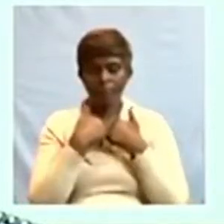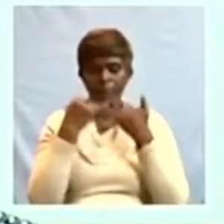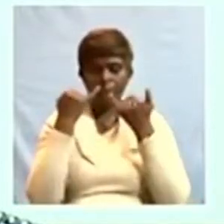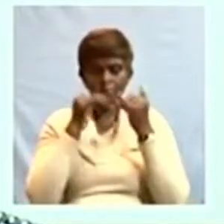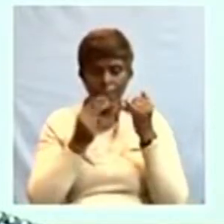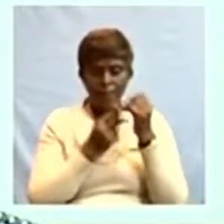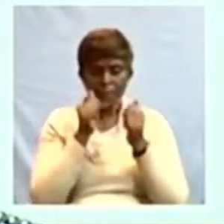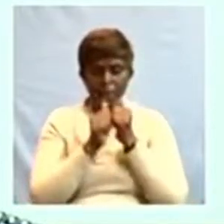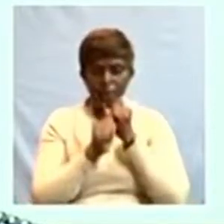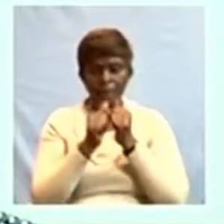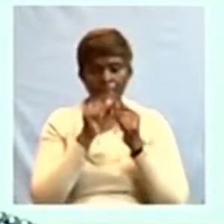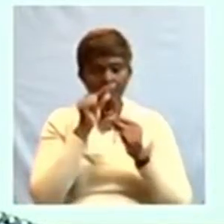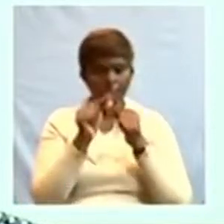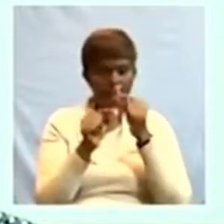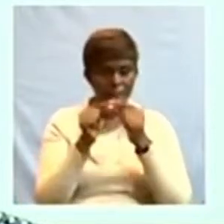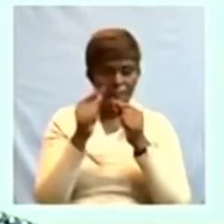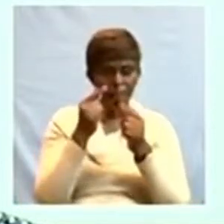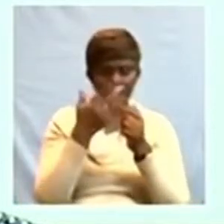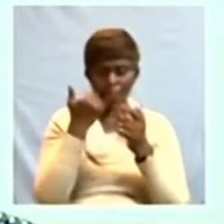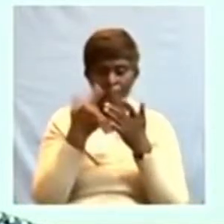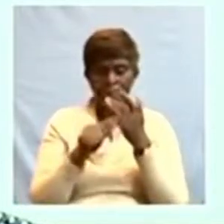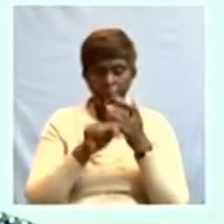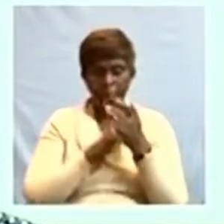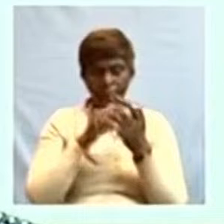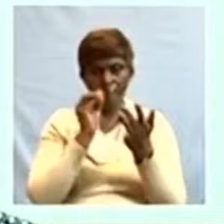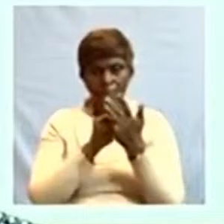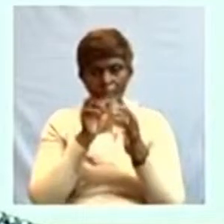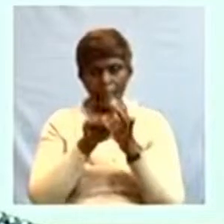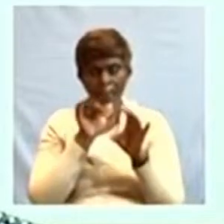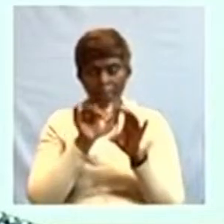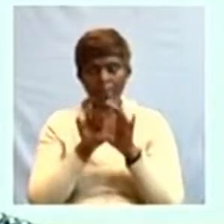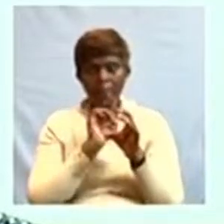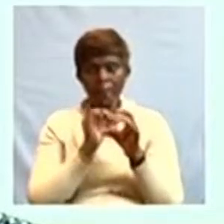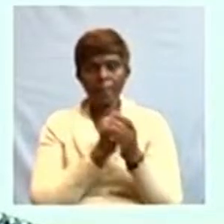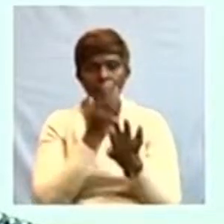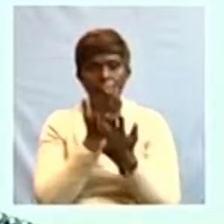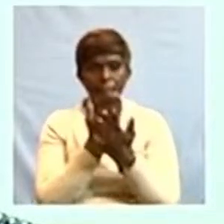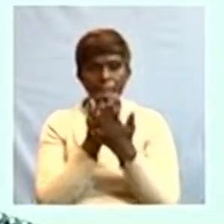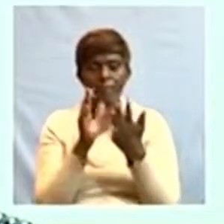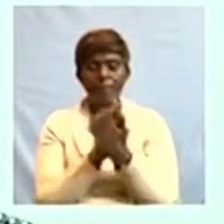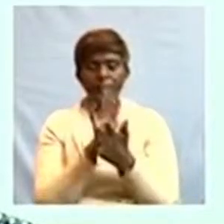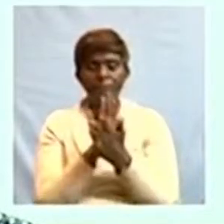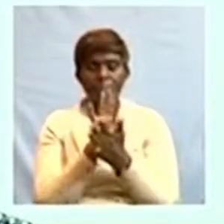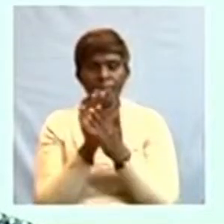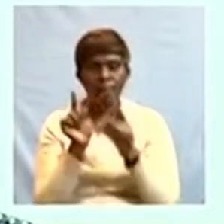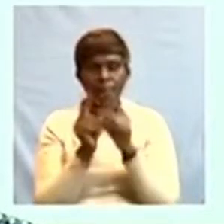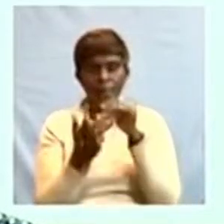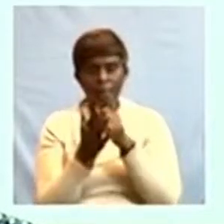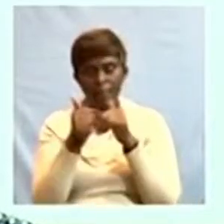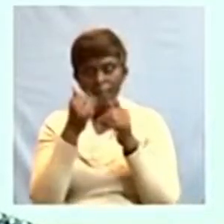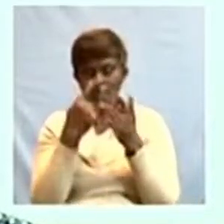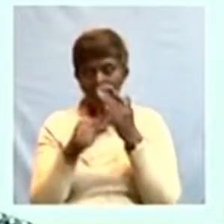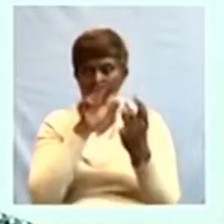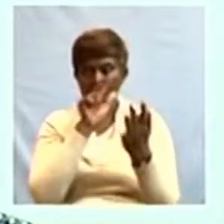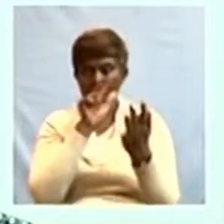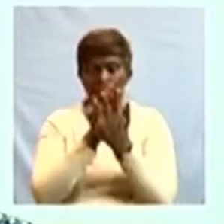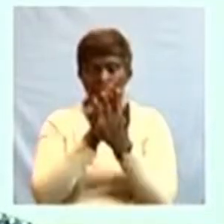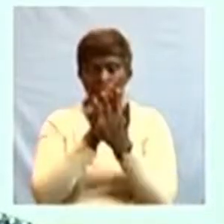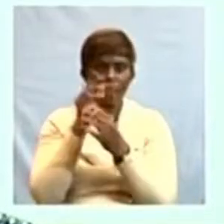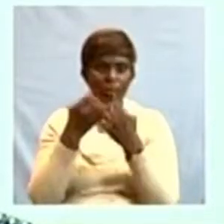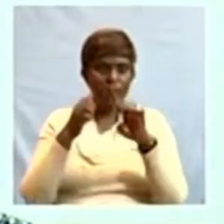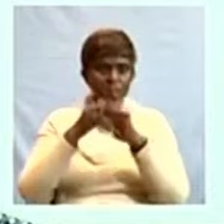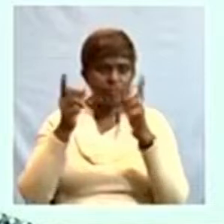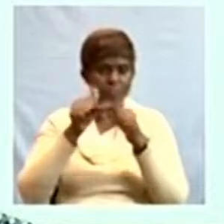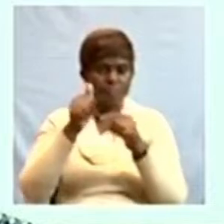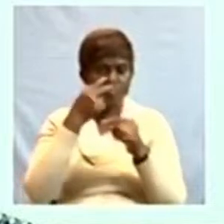us which seeds we should actually put in our solicitation documents. And they actually certify, even when